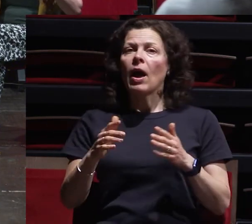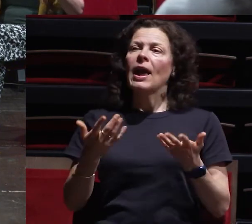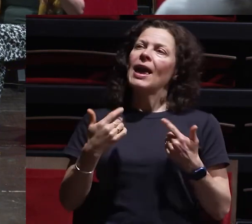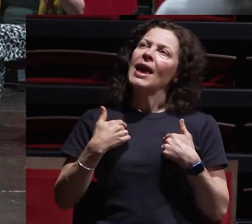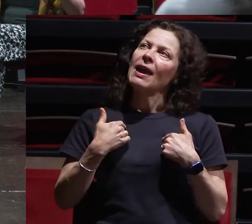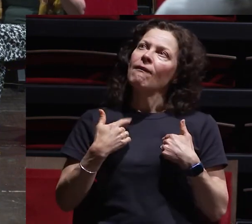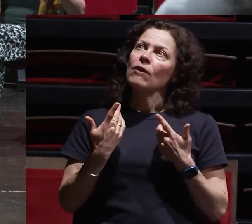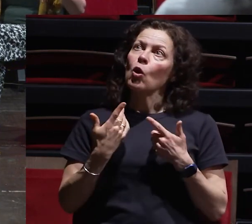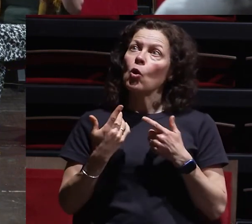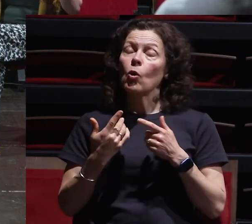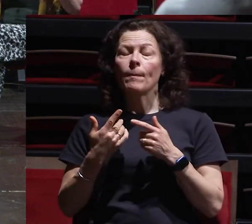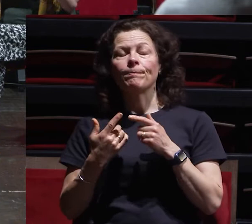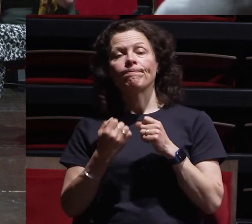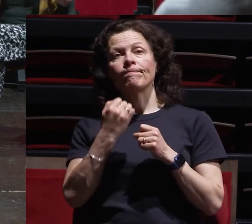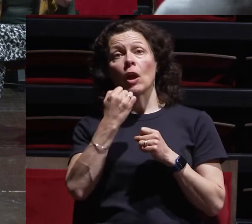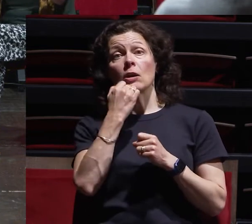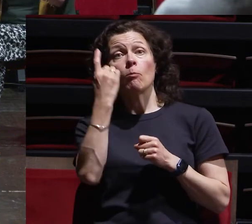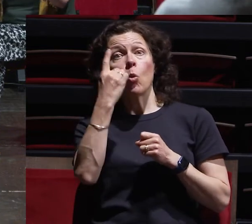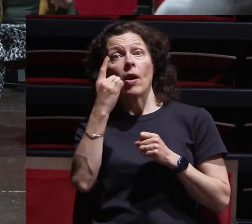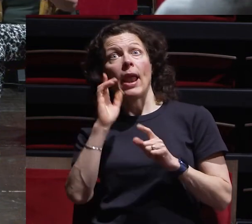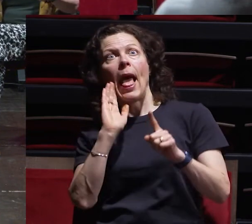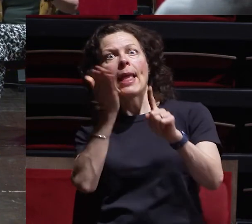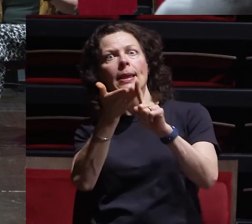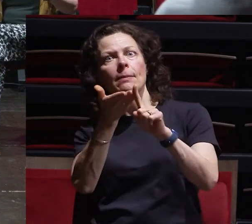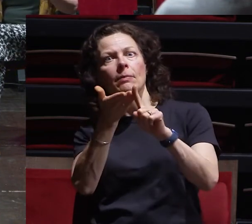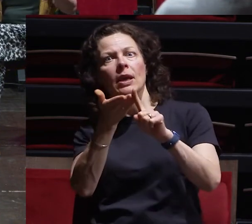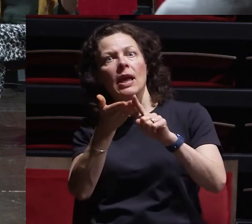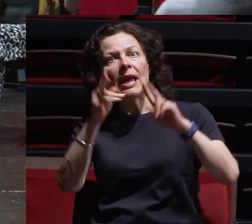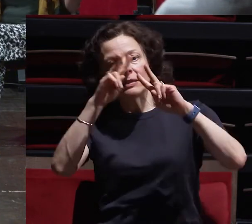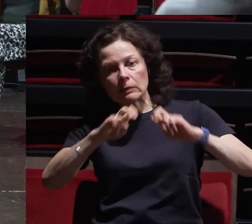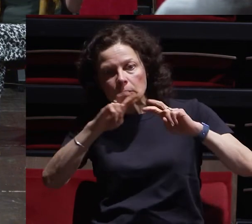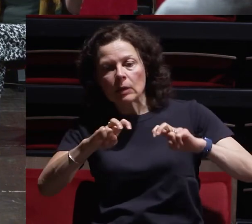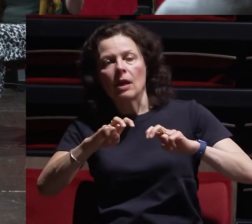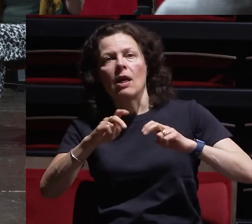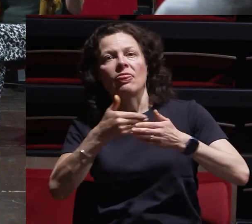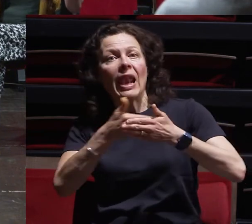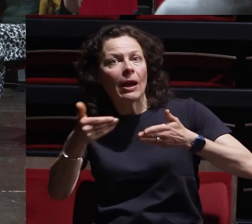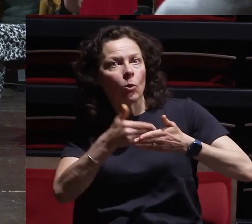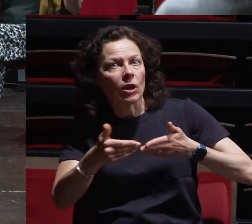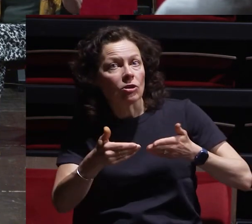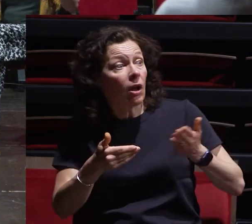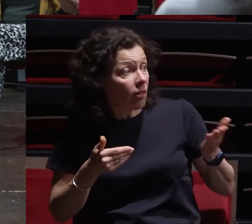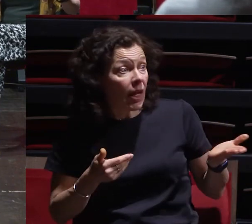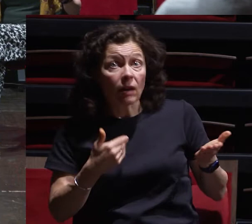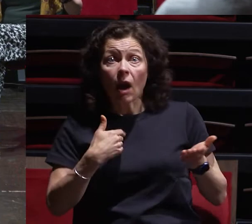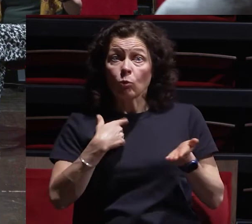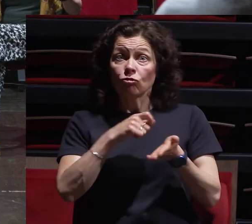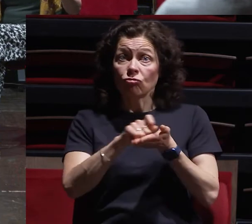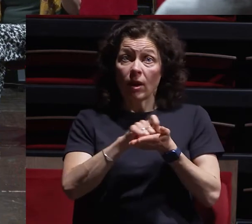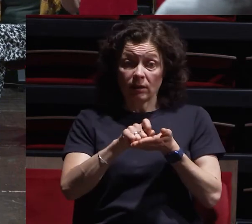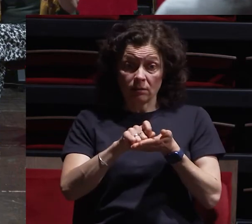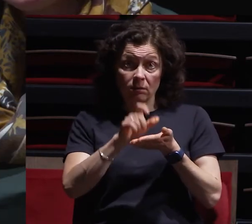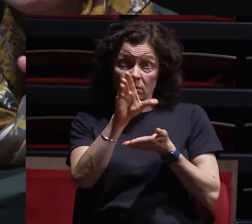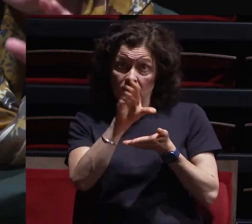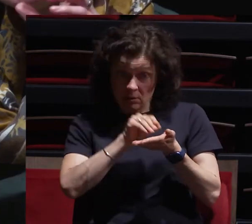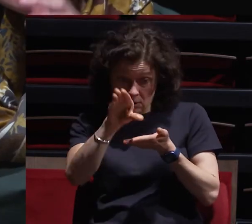of desire is to interrogate the language specifically, if it was me, I would then want to write a verbatim play. So